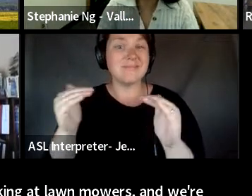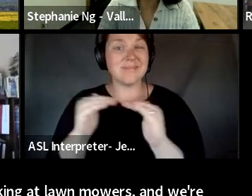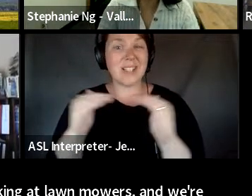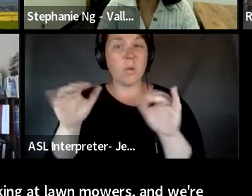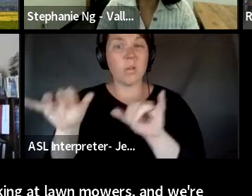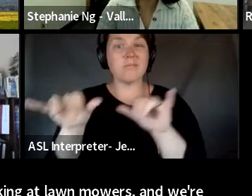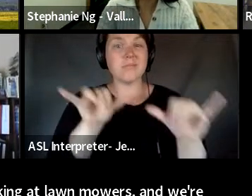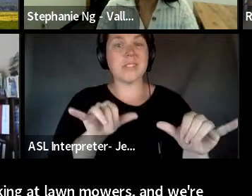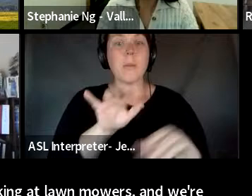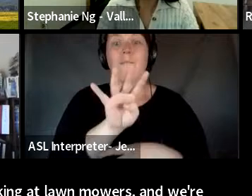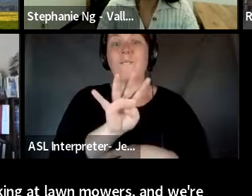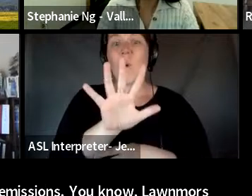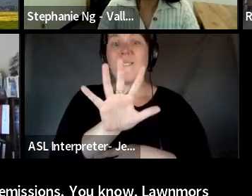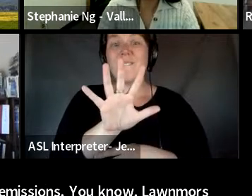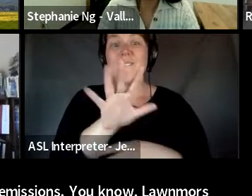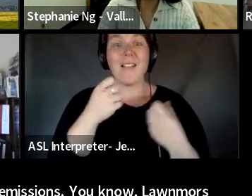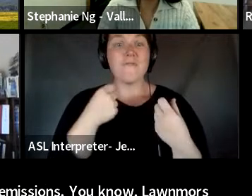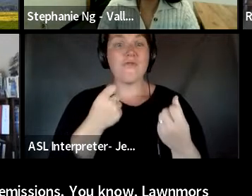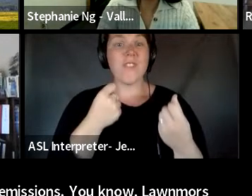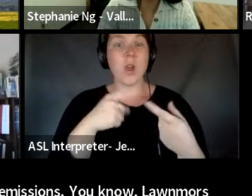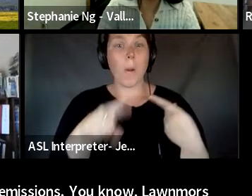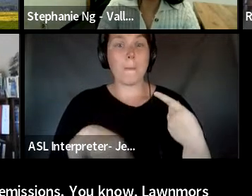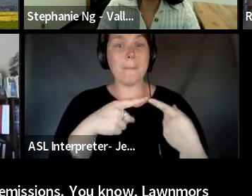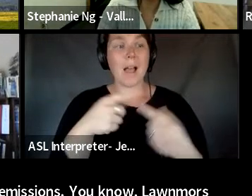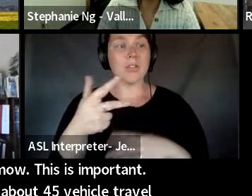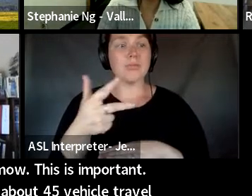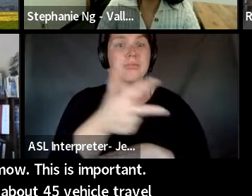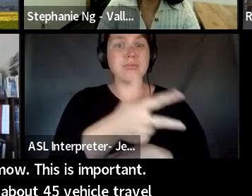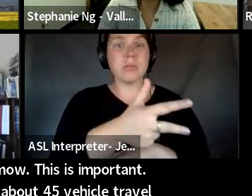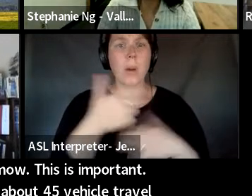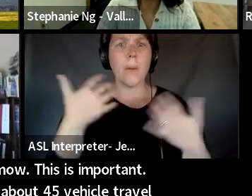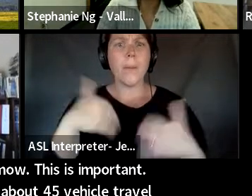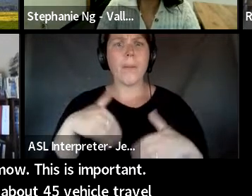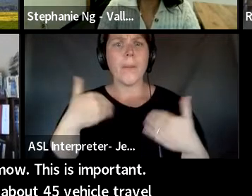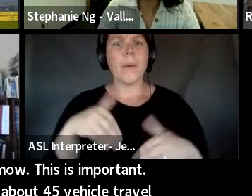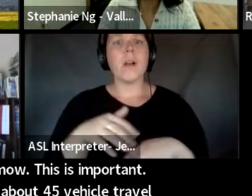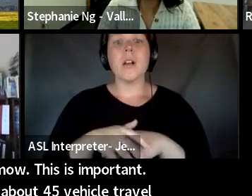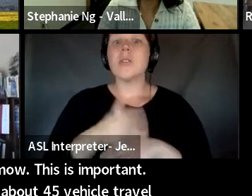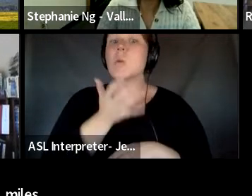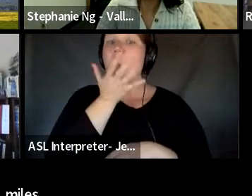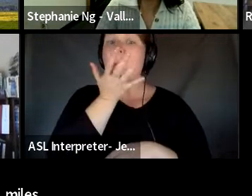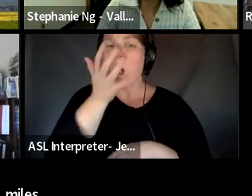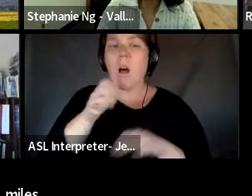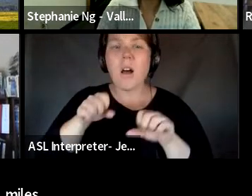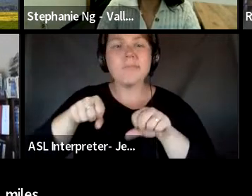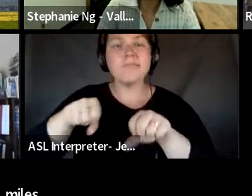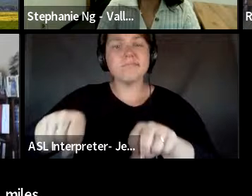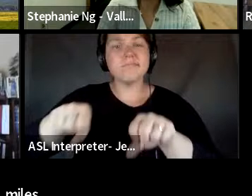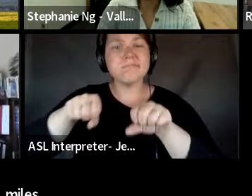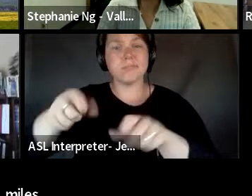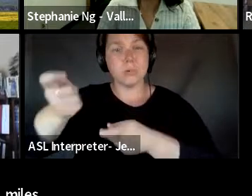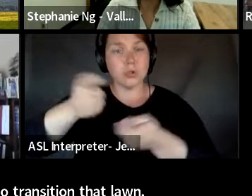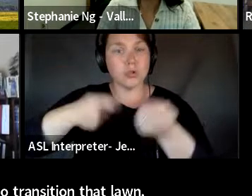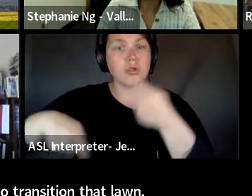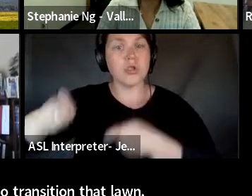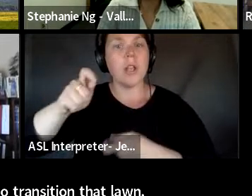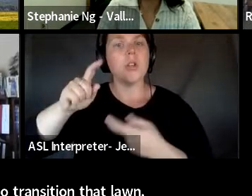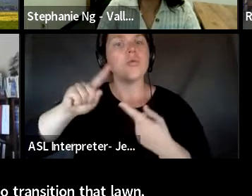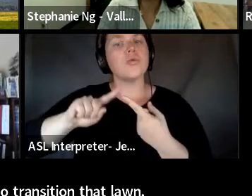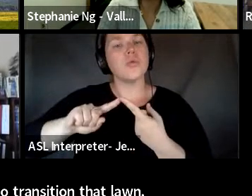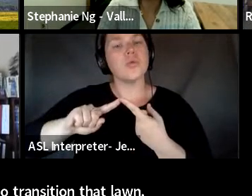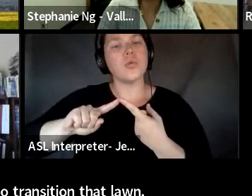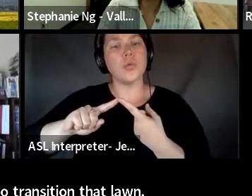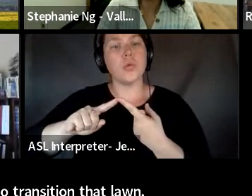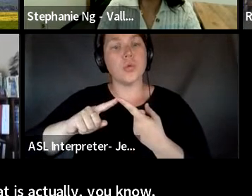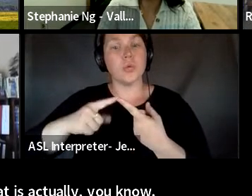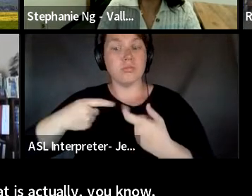vehicle traveled miles. So being able to transition that lawnmower to something that is actually,